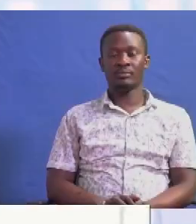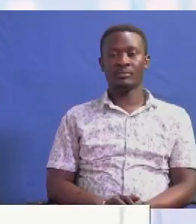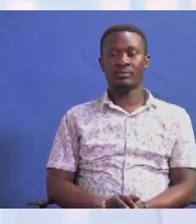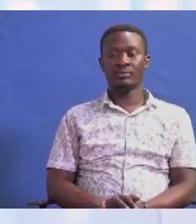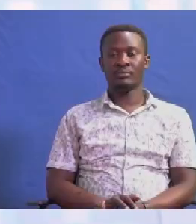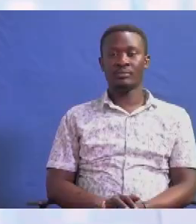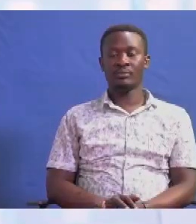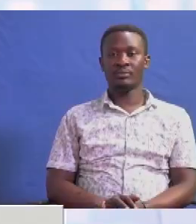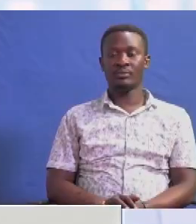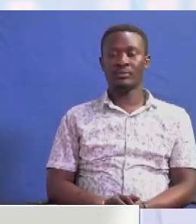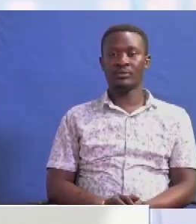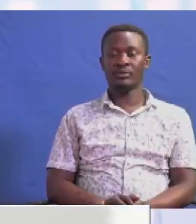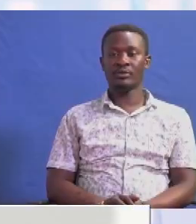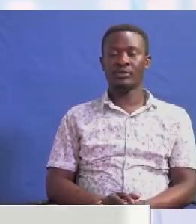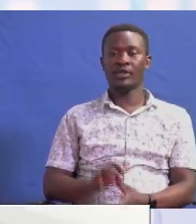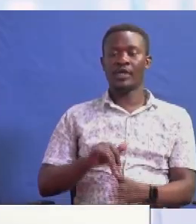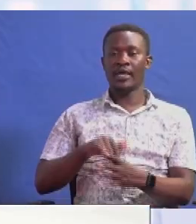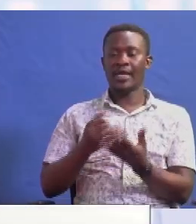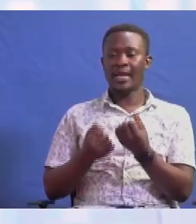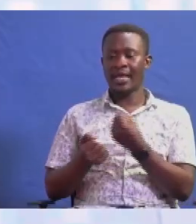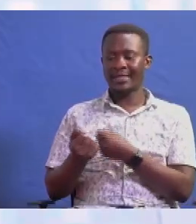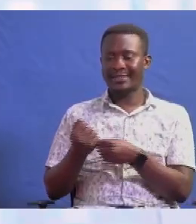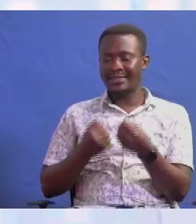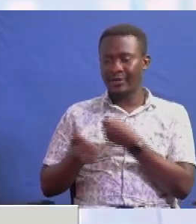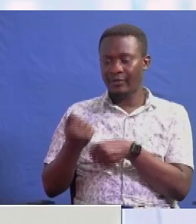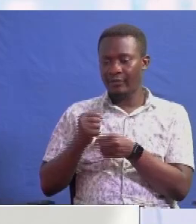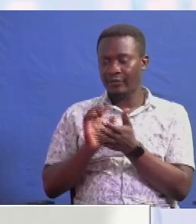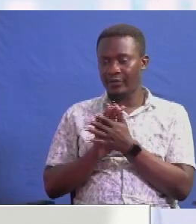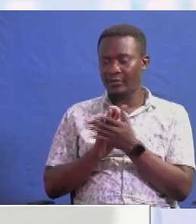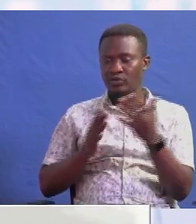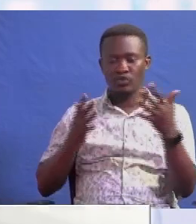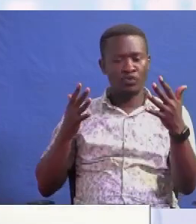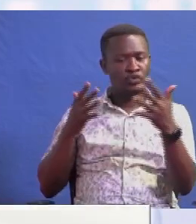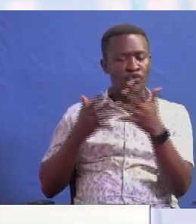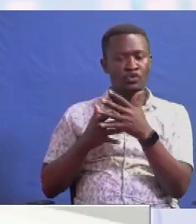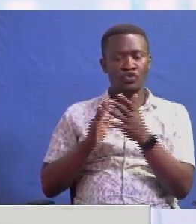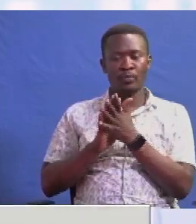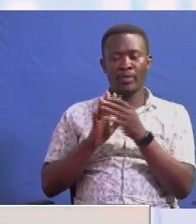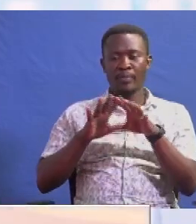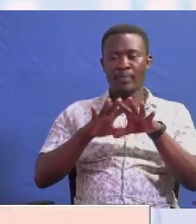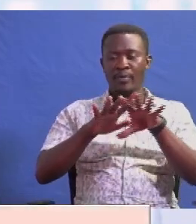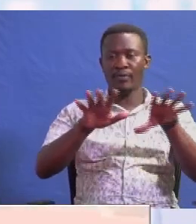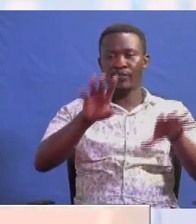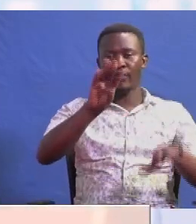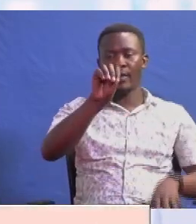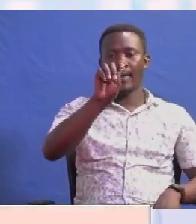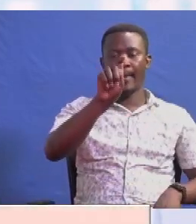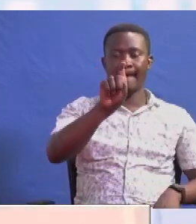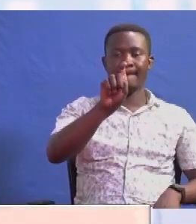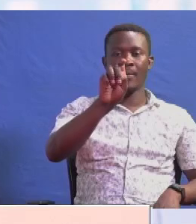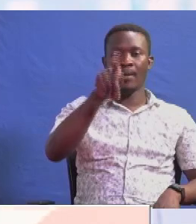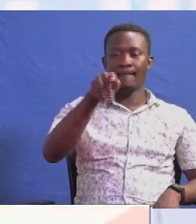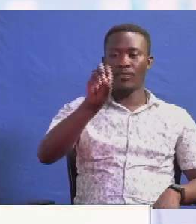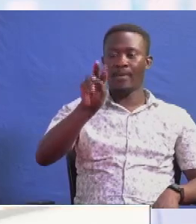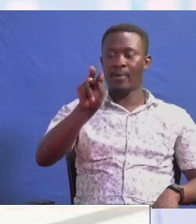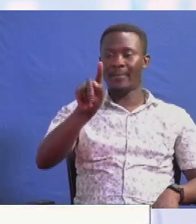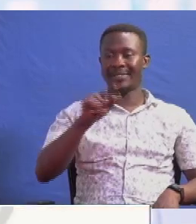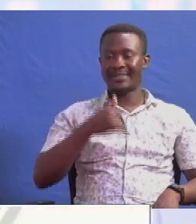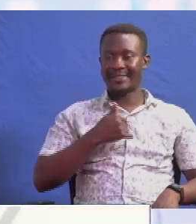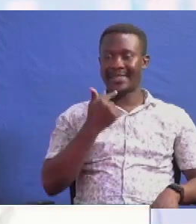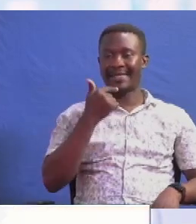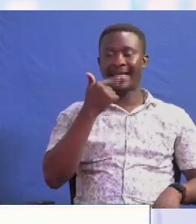And in efforts to curb the spread of m-pox in Kenya, the Ministry of Health has announced the